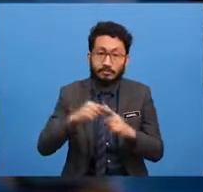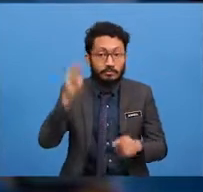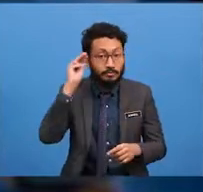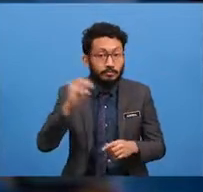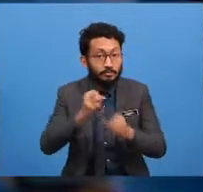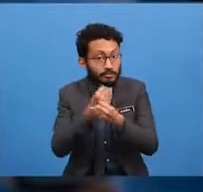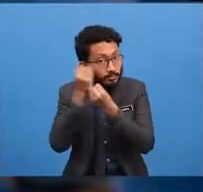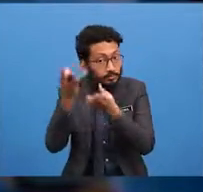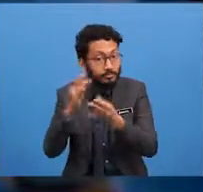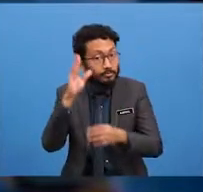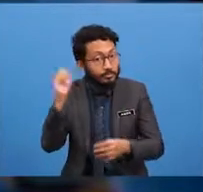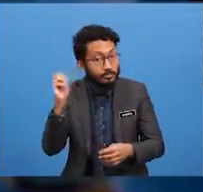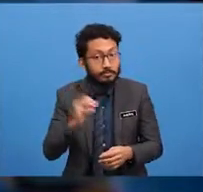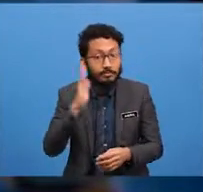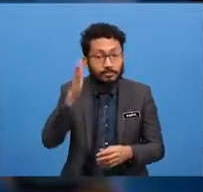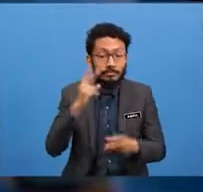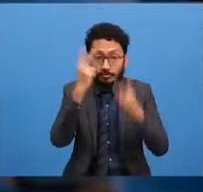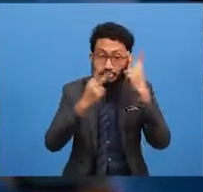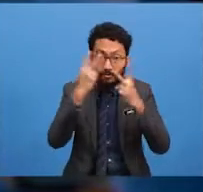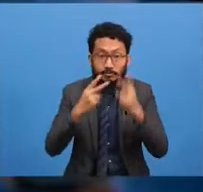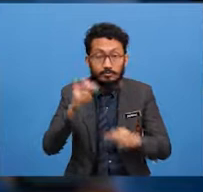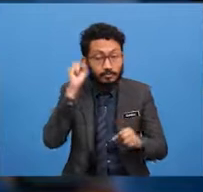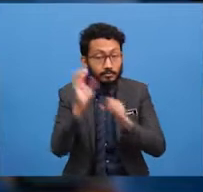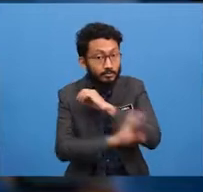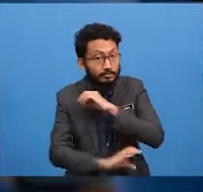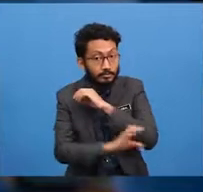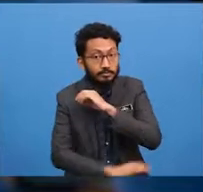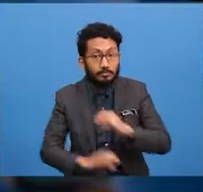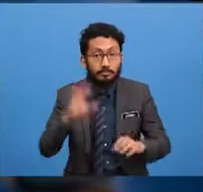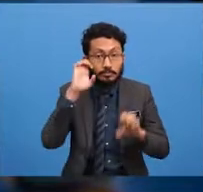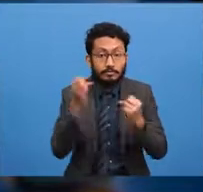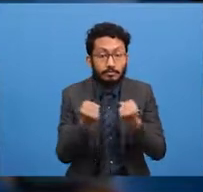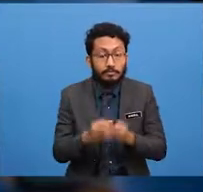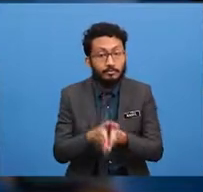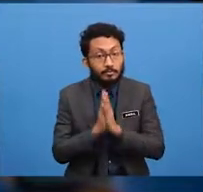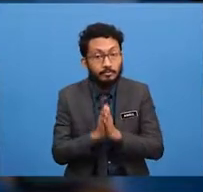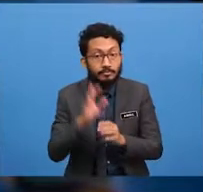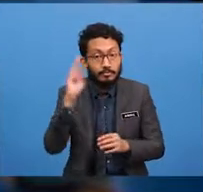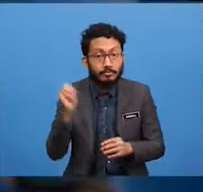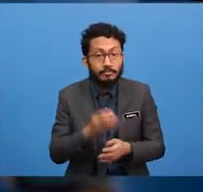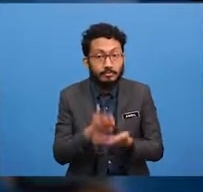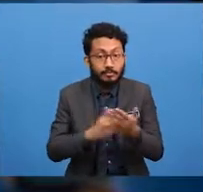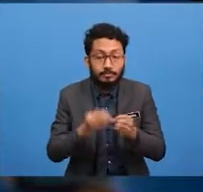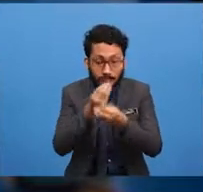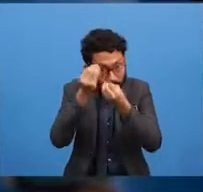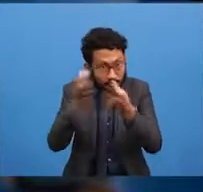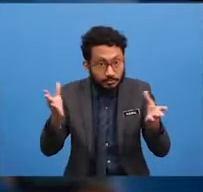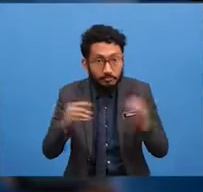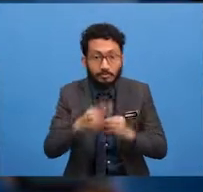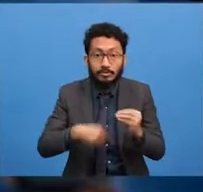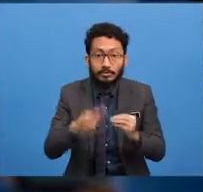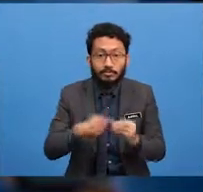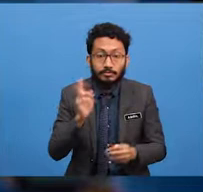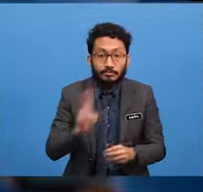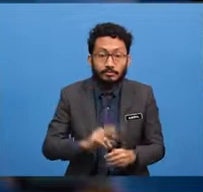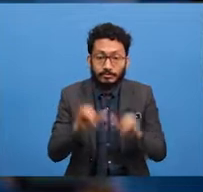he will be visiting his country. He wants to ask him for some information about where to